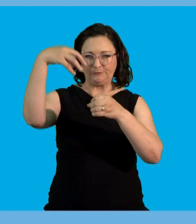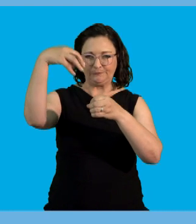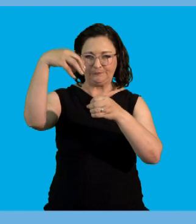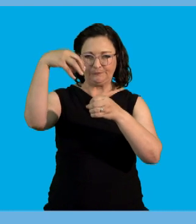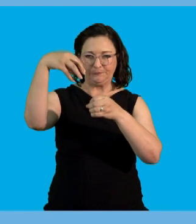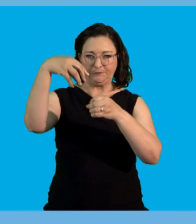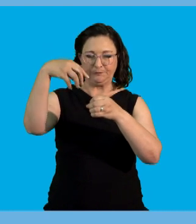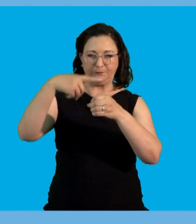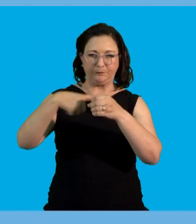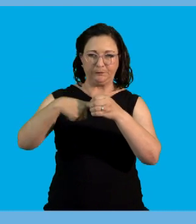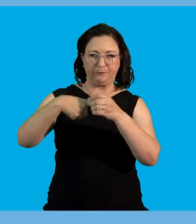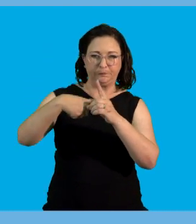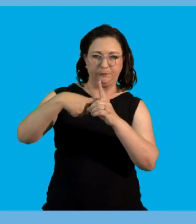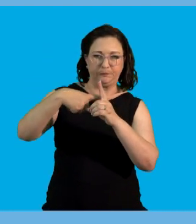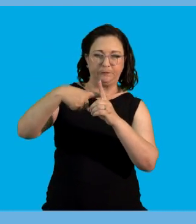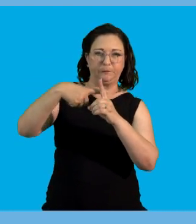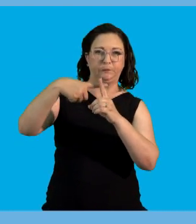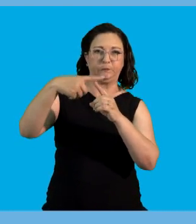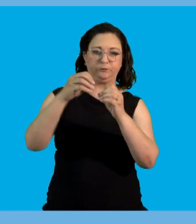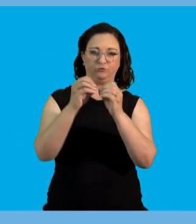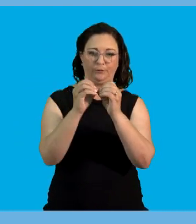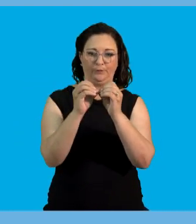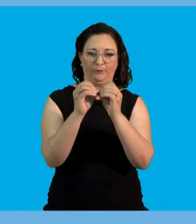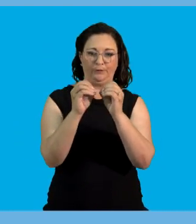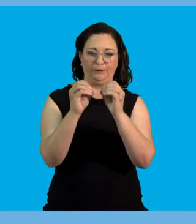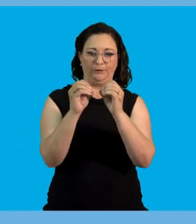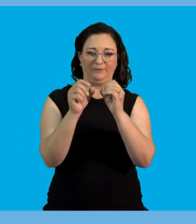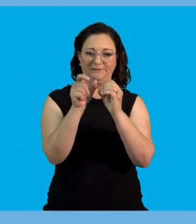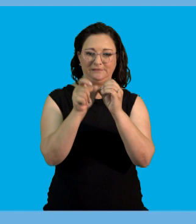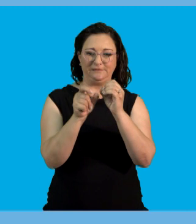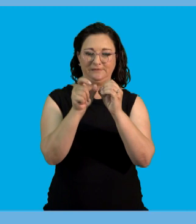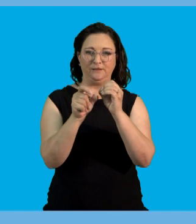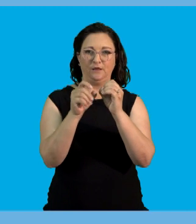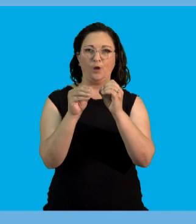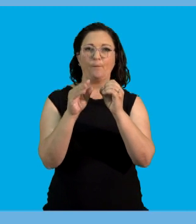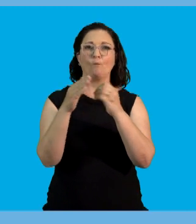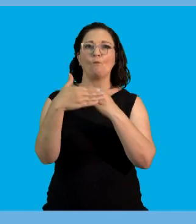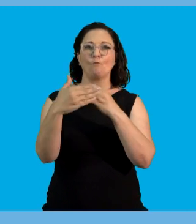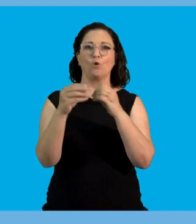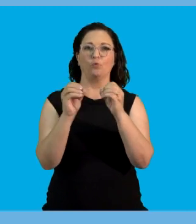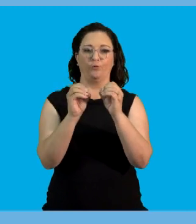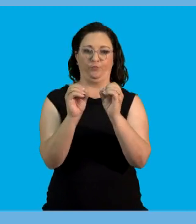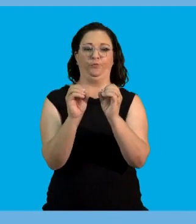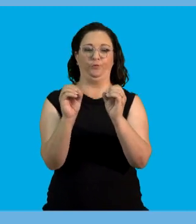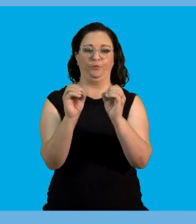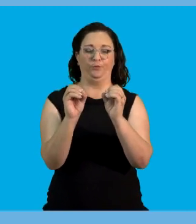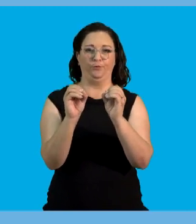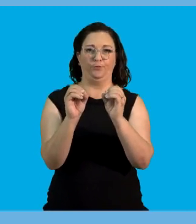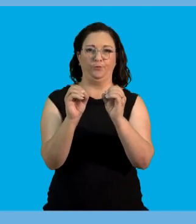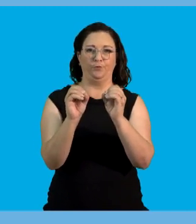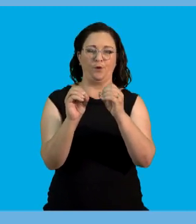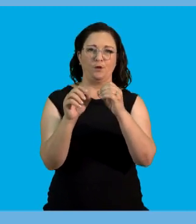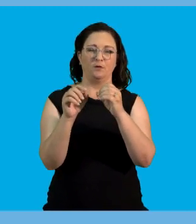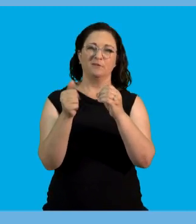The number of particles making up that particular ball will remain the same. Just the spaces between the particles are going to be